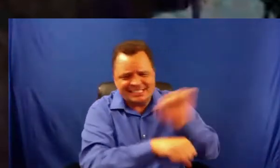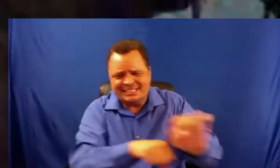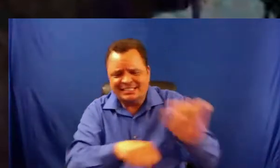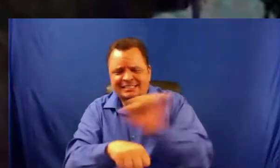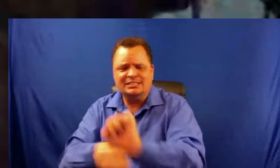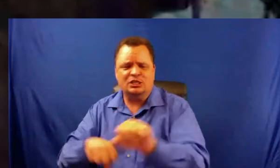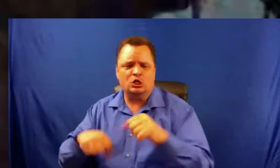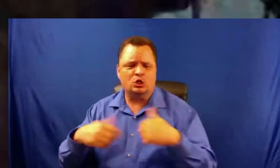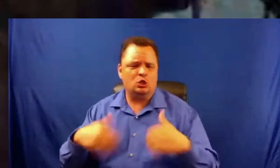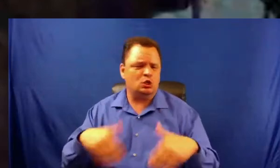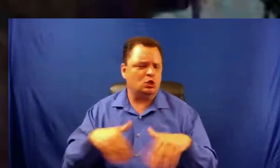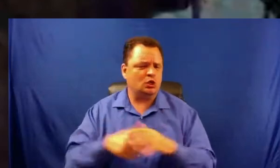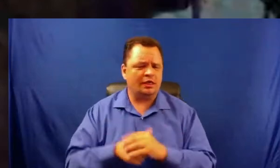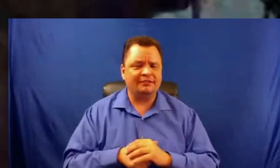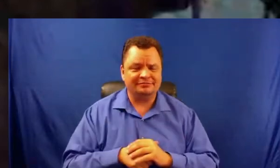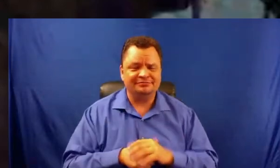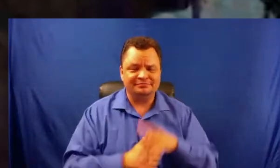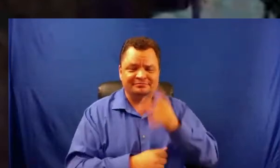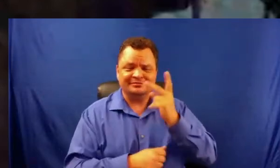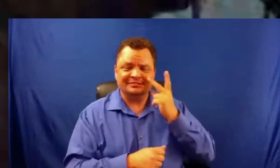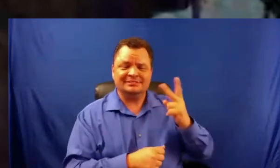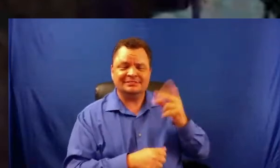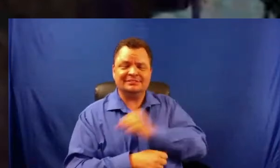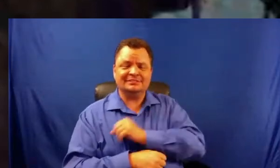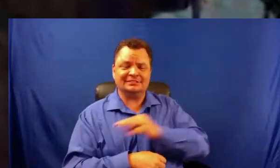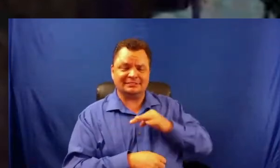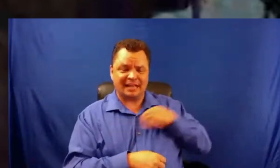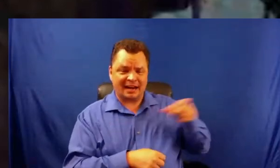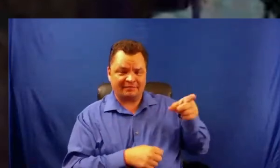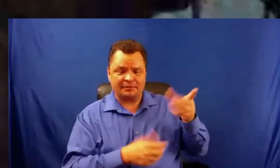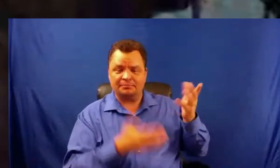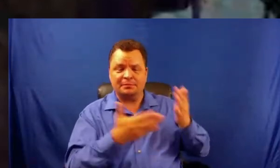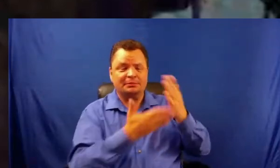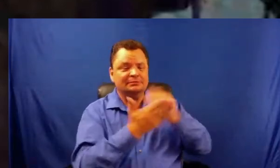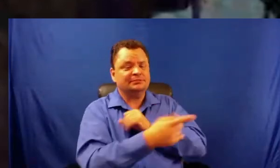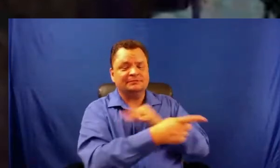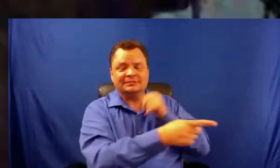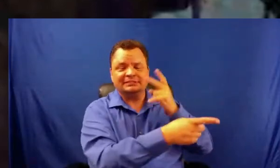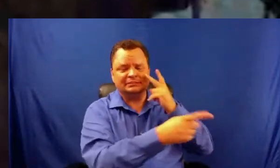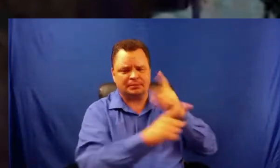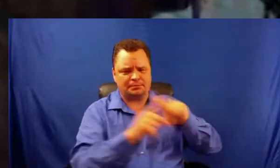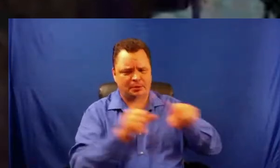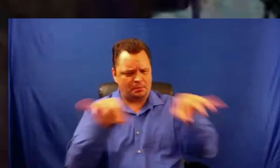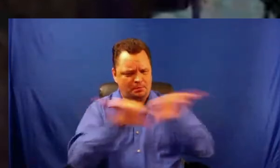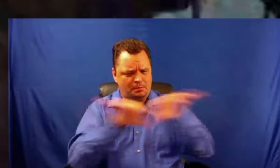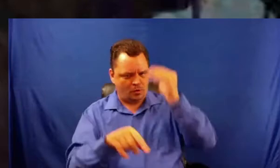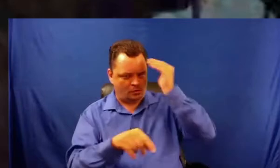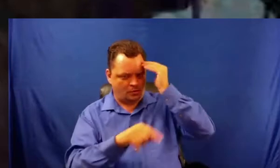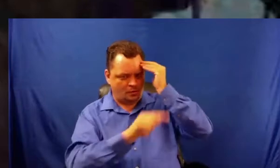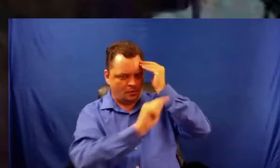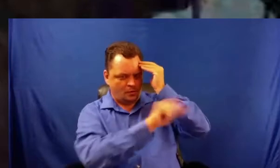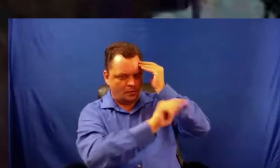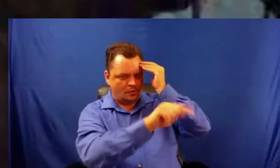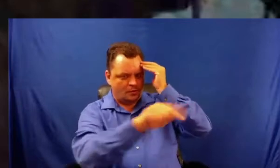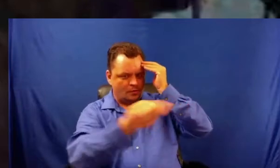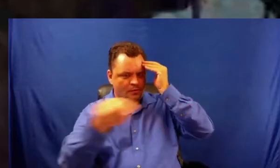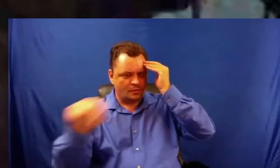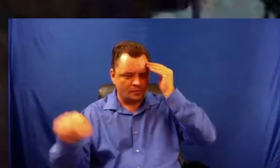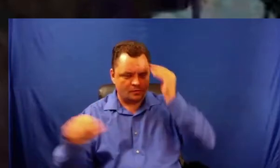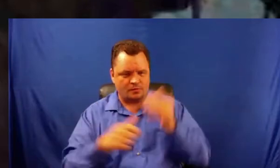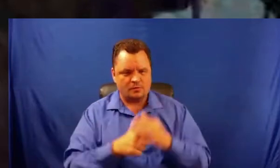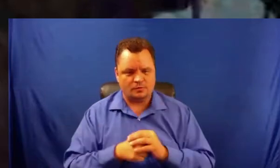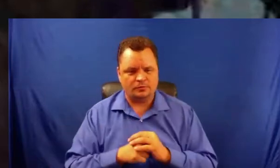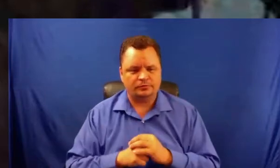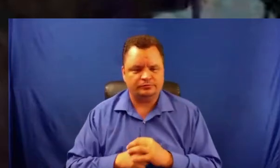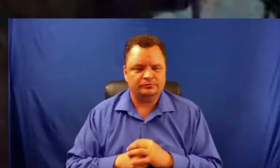or hearing from them, we're definitely cognizant of that as well. I just want to pile on to that and say thank you,